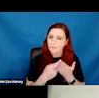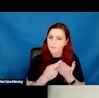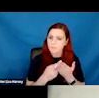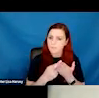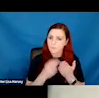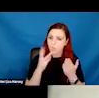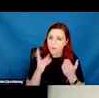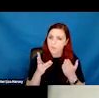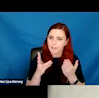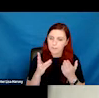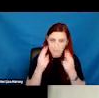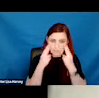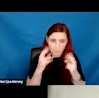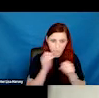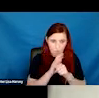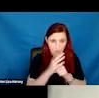attempting to comply with.